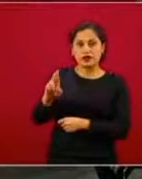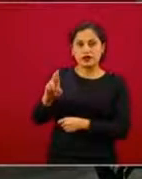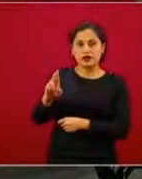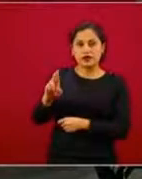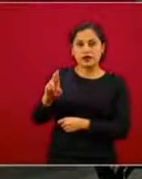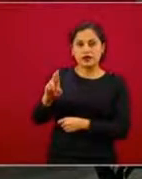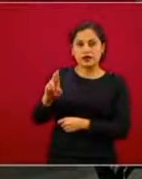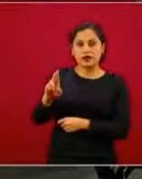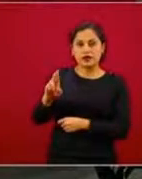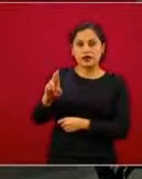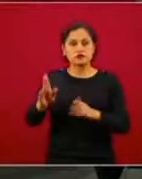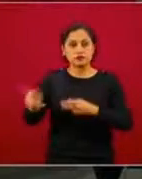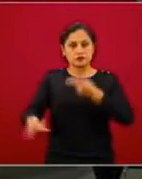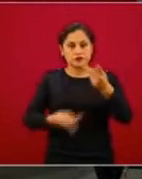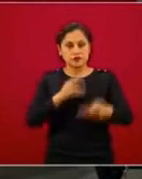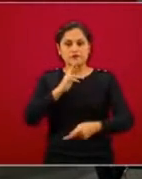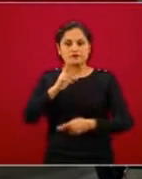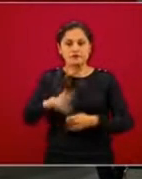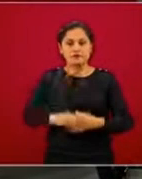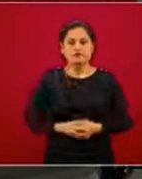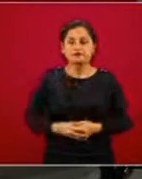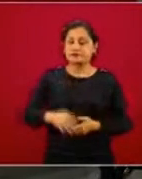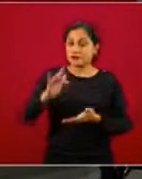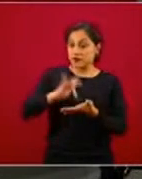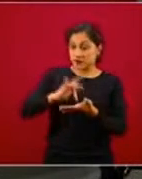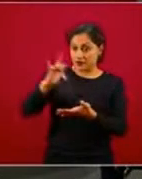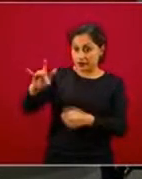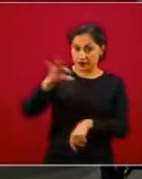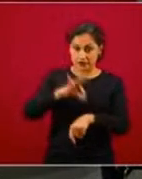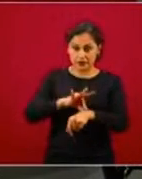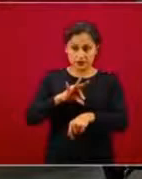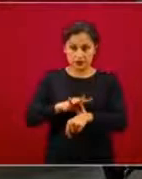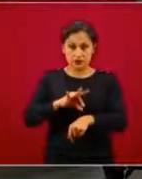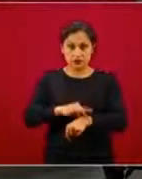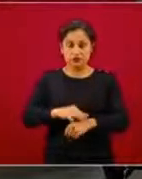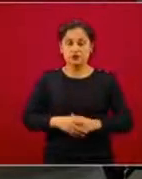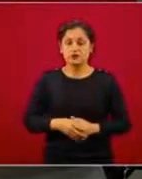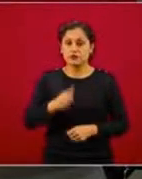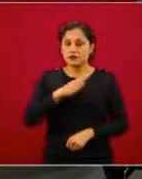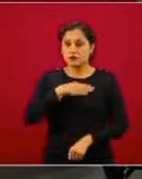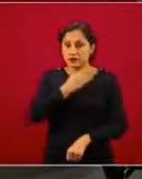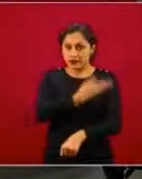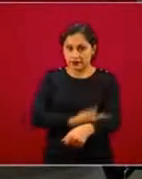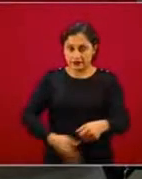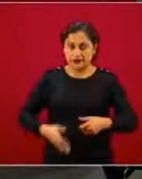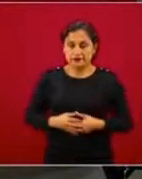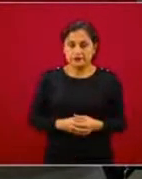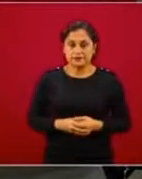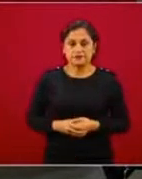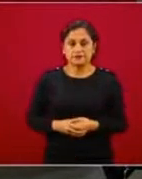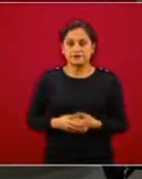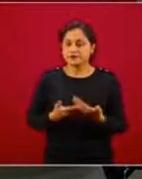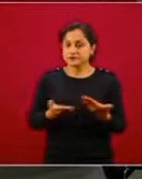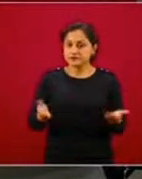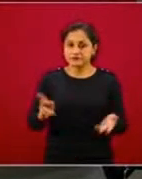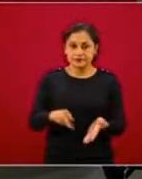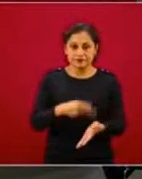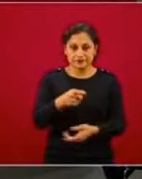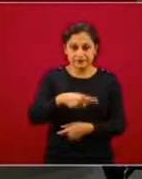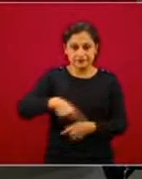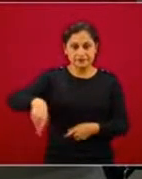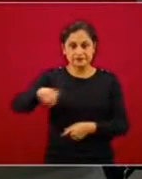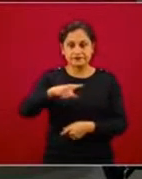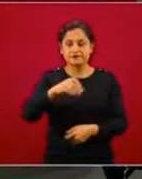now, Sir Zoe Rebledo, please go ahead, and then we'll go to Q&A. Thank you so much, Dr. Lopez-Gatell. Good afternoon, good evening,